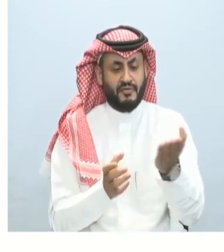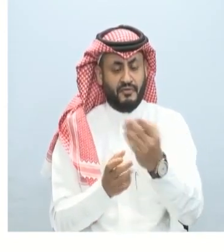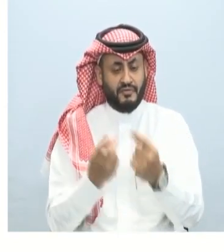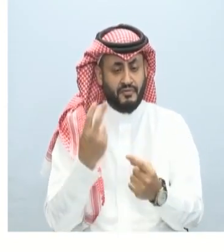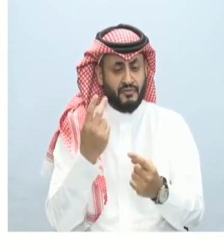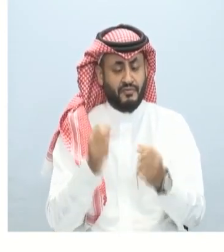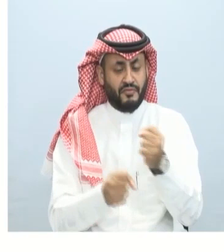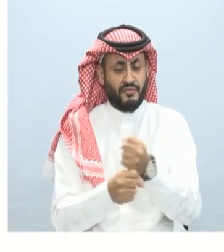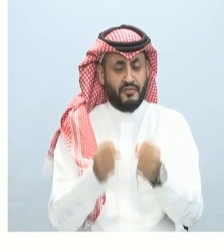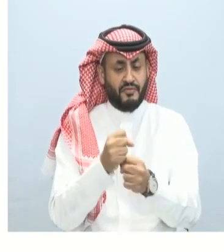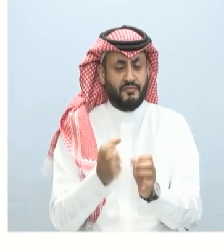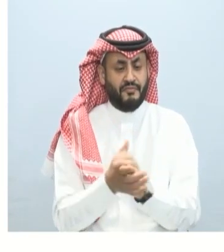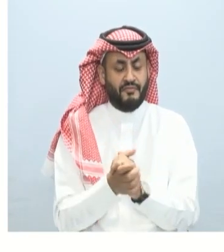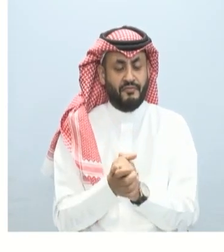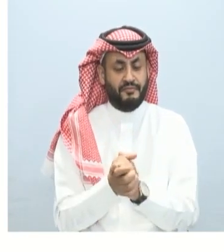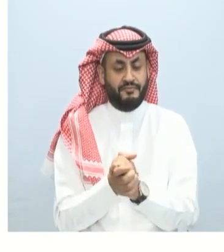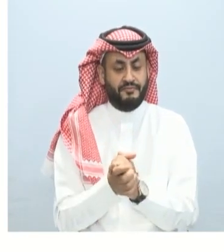in my sentence.